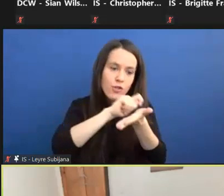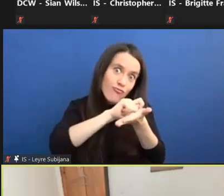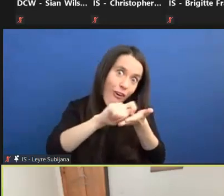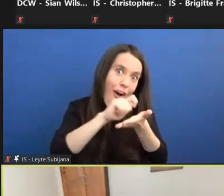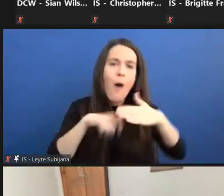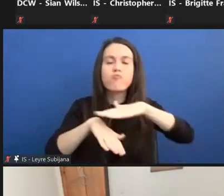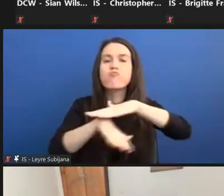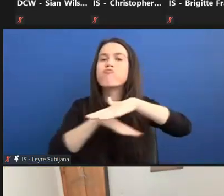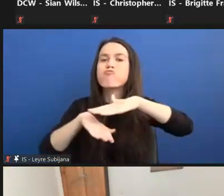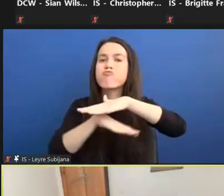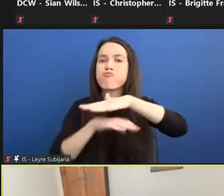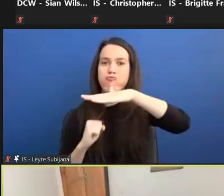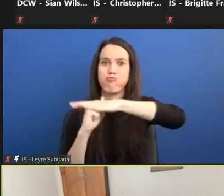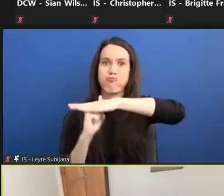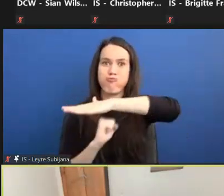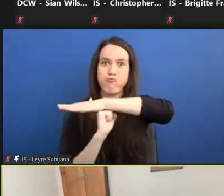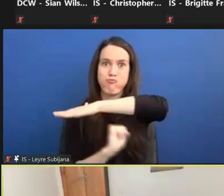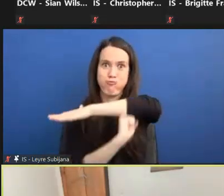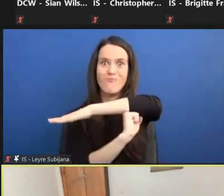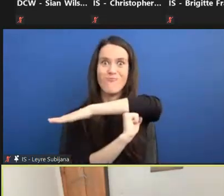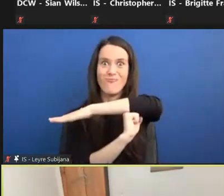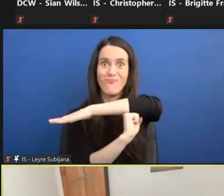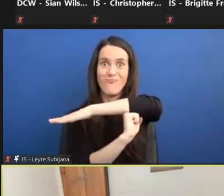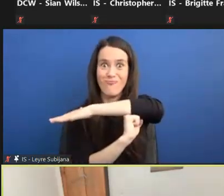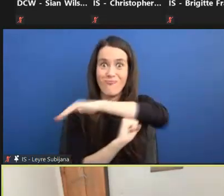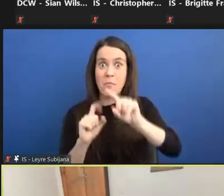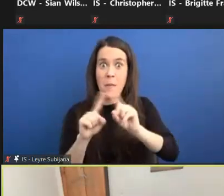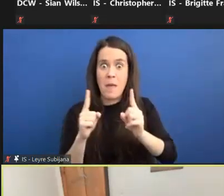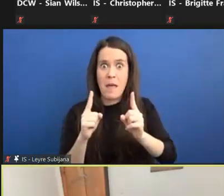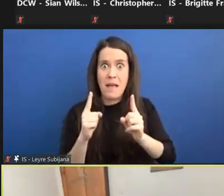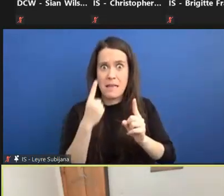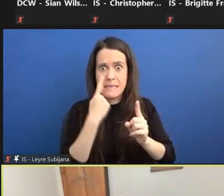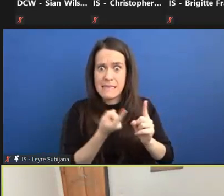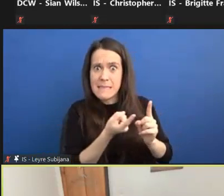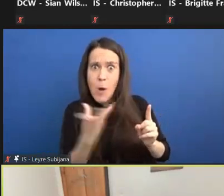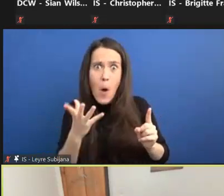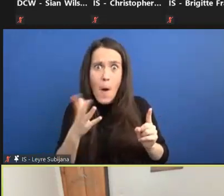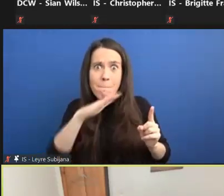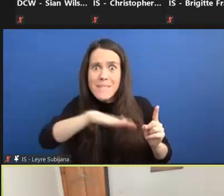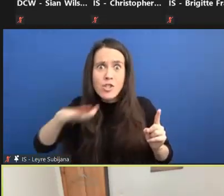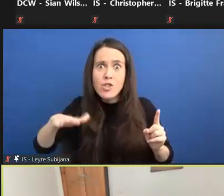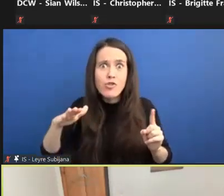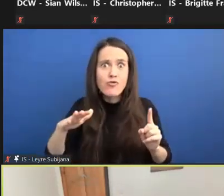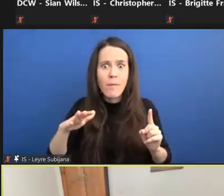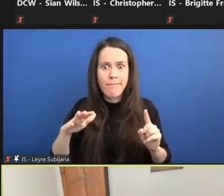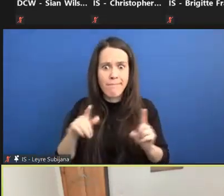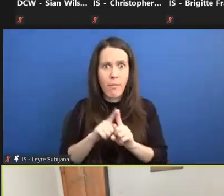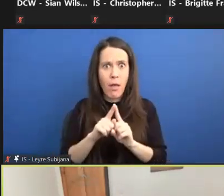without sort of realizing that actually fundamentally many of those children don't have a sufficient first language